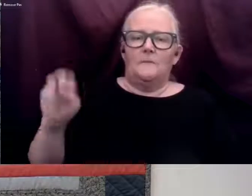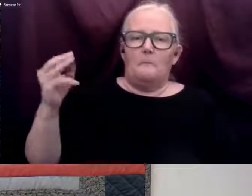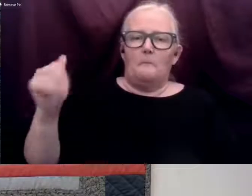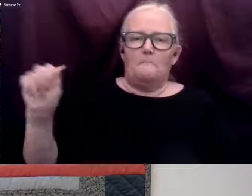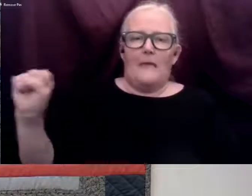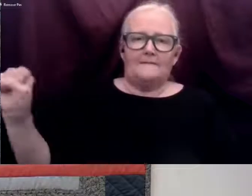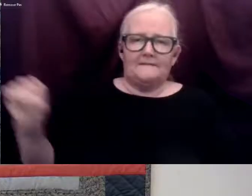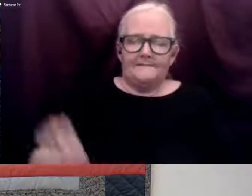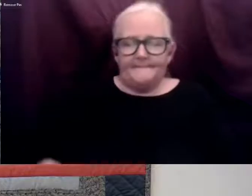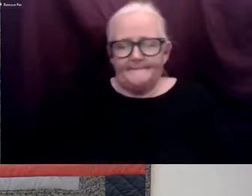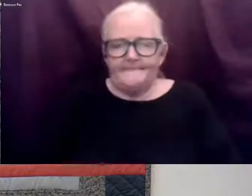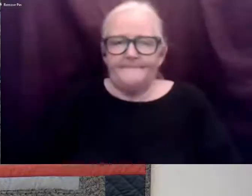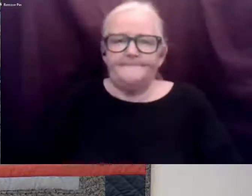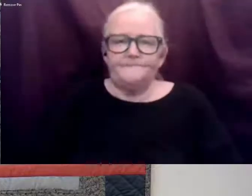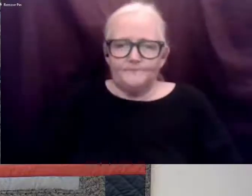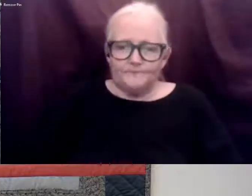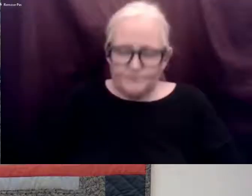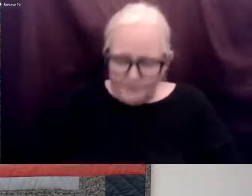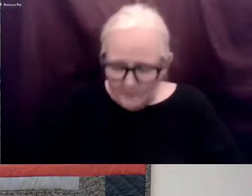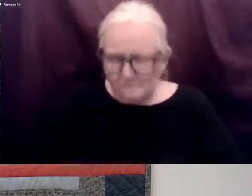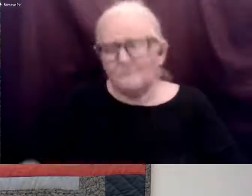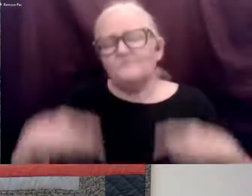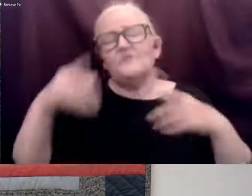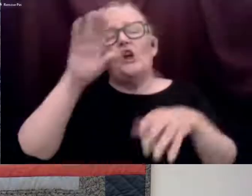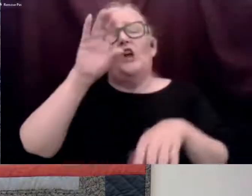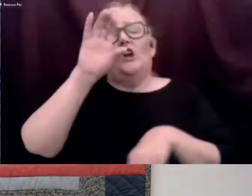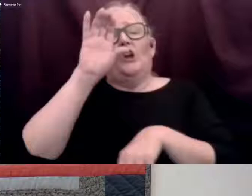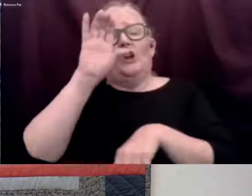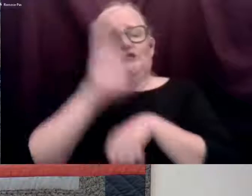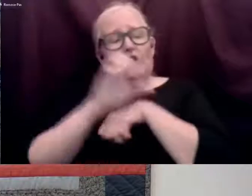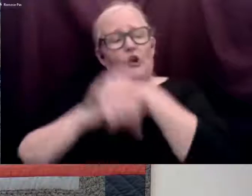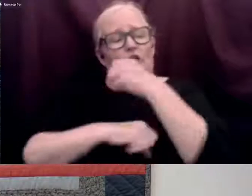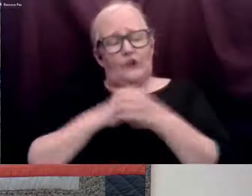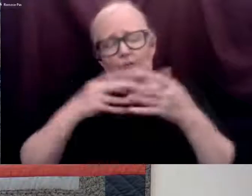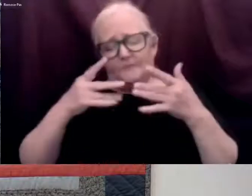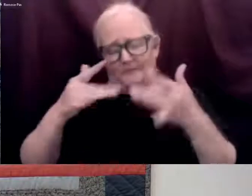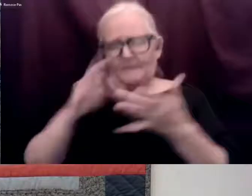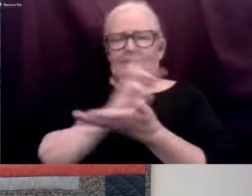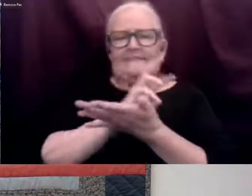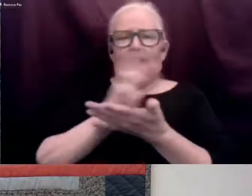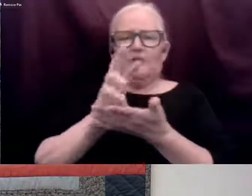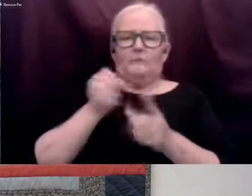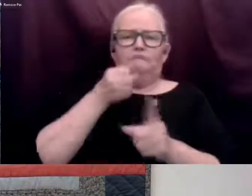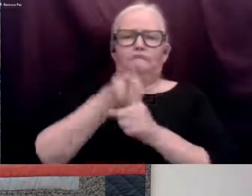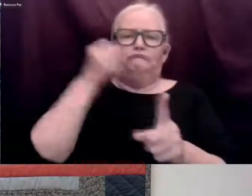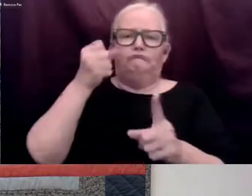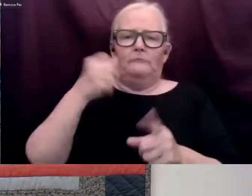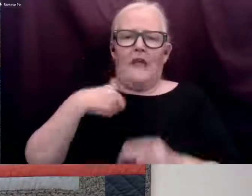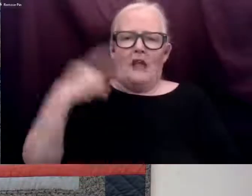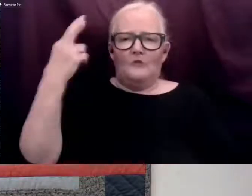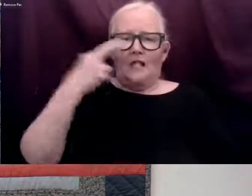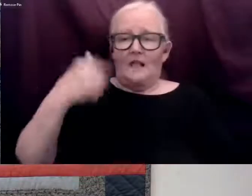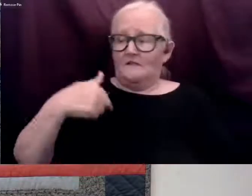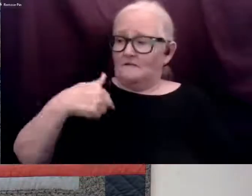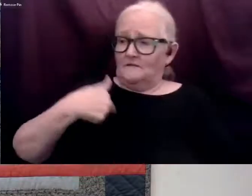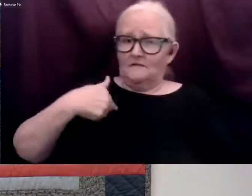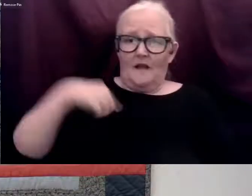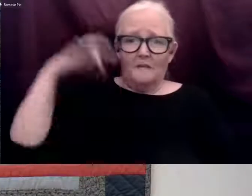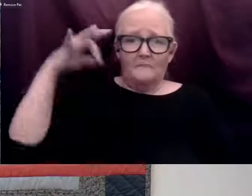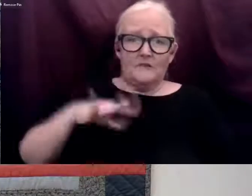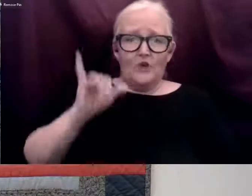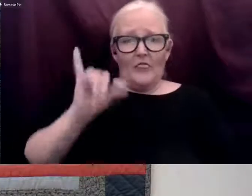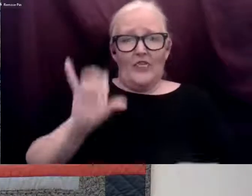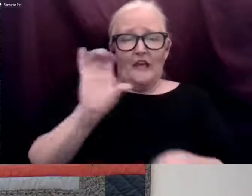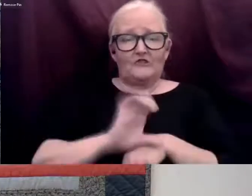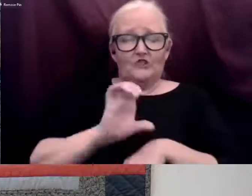6 weeks into the church year, I have realized that I am the minister of a church where things usually go wrong.